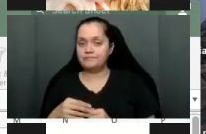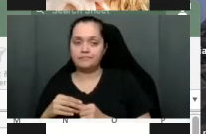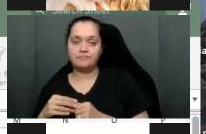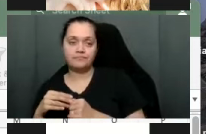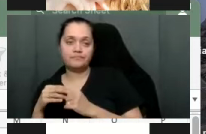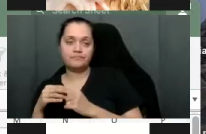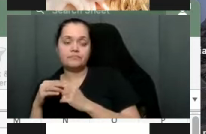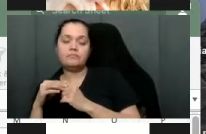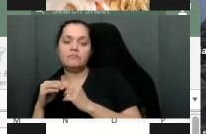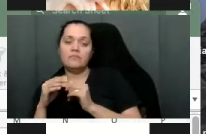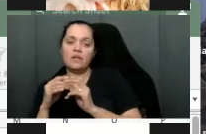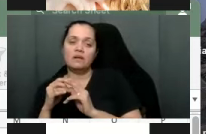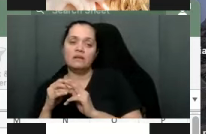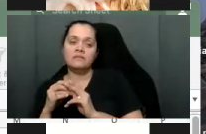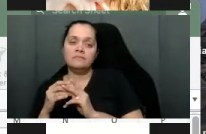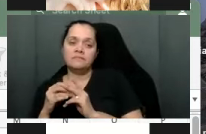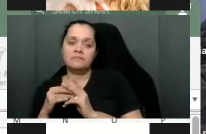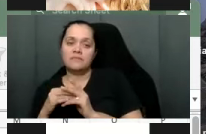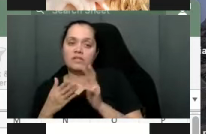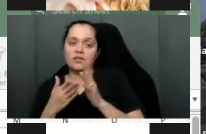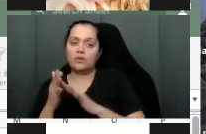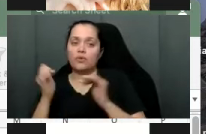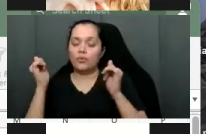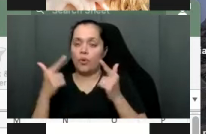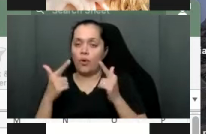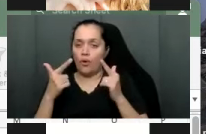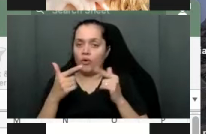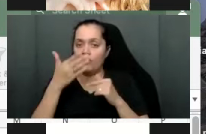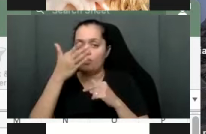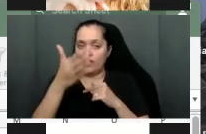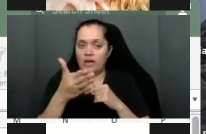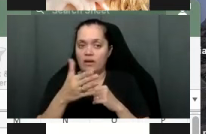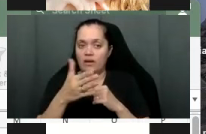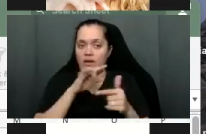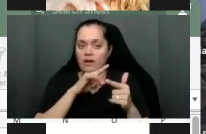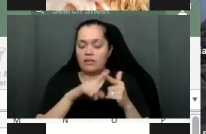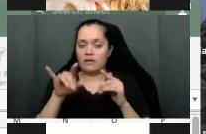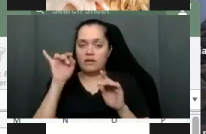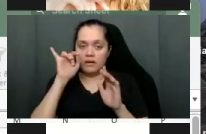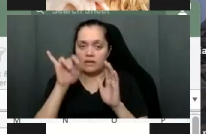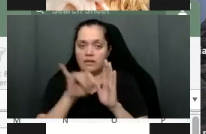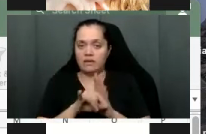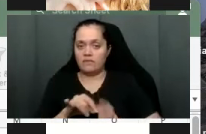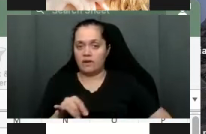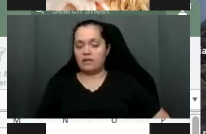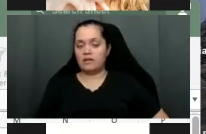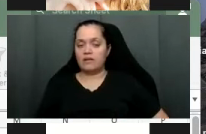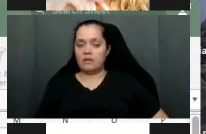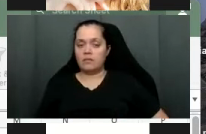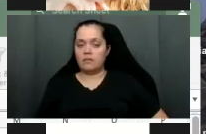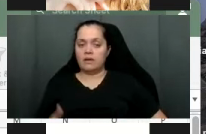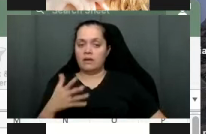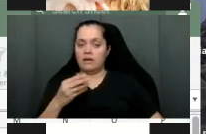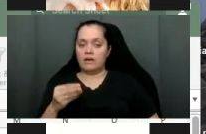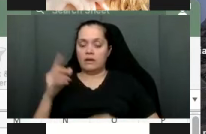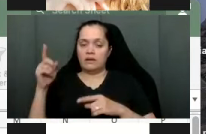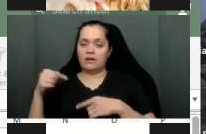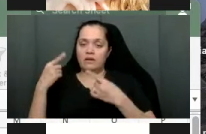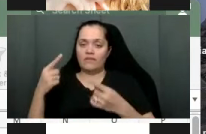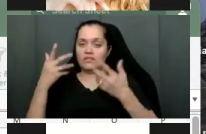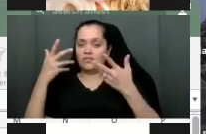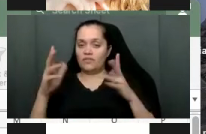wrong. And you go through all of the ones that are there, identifying them, and eventually you'll